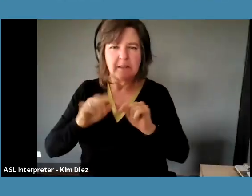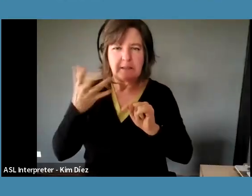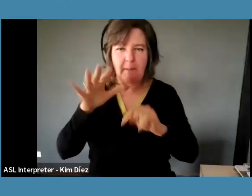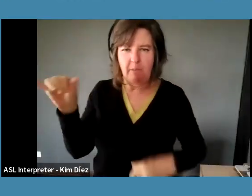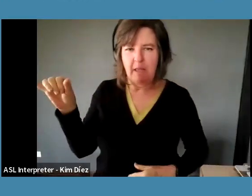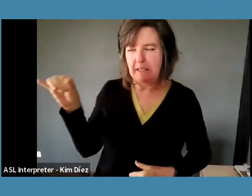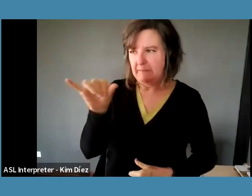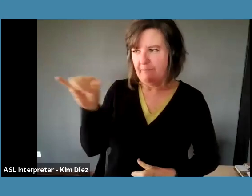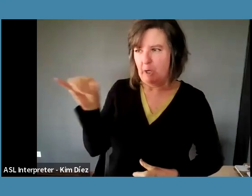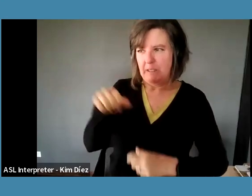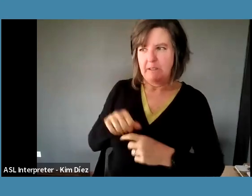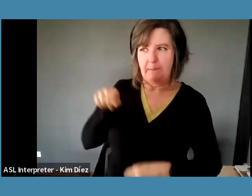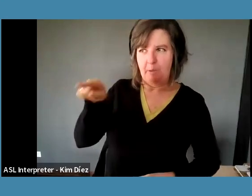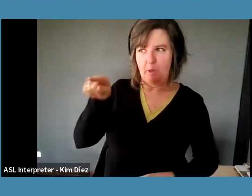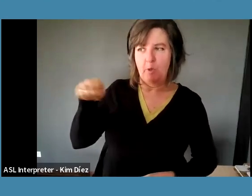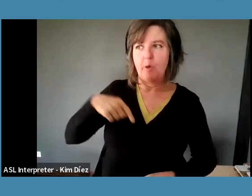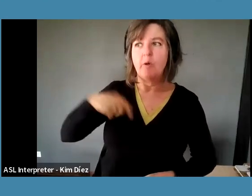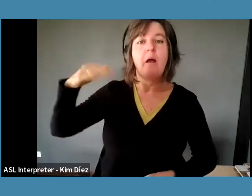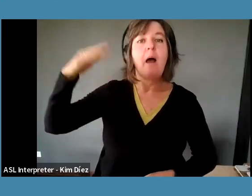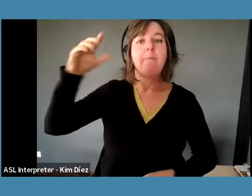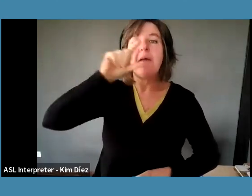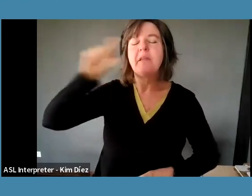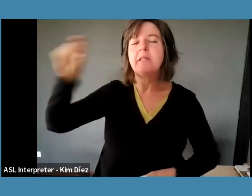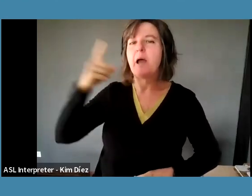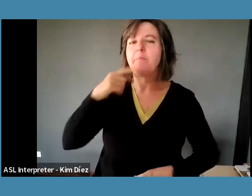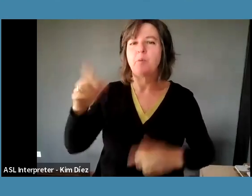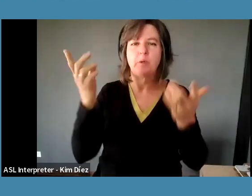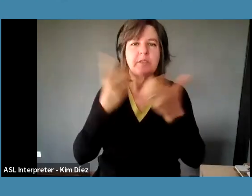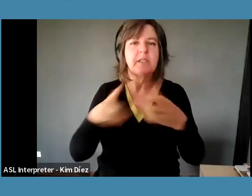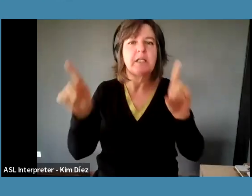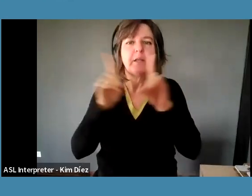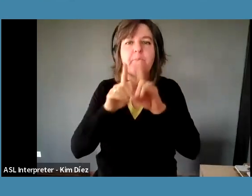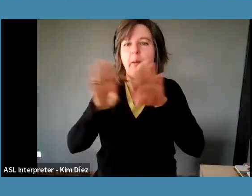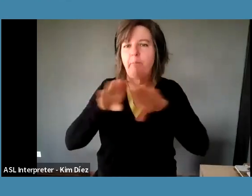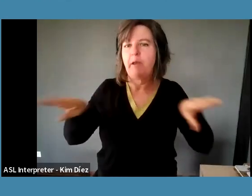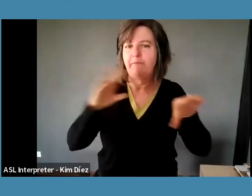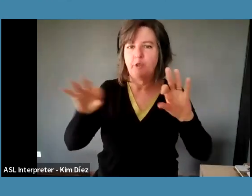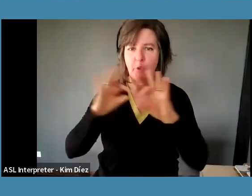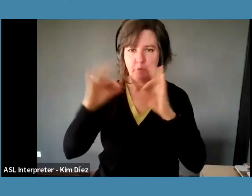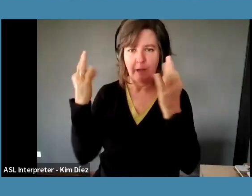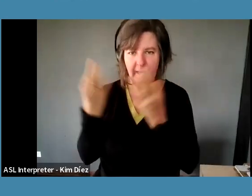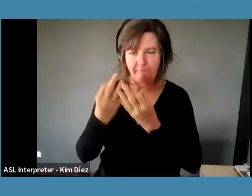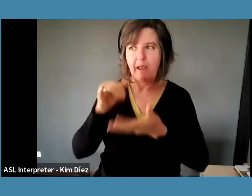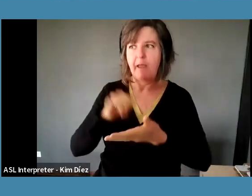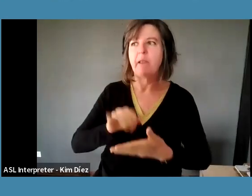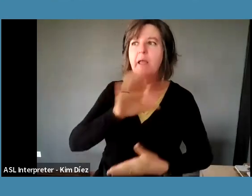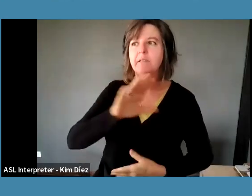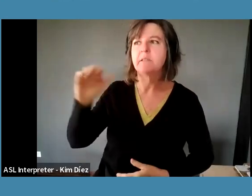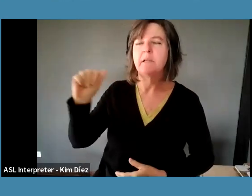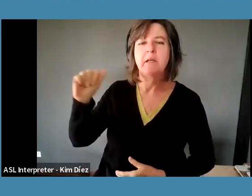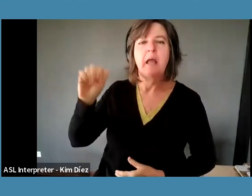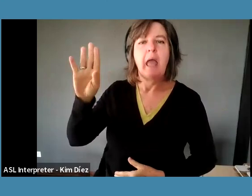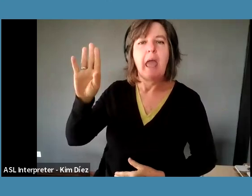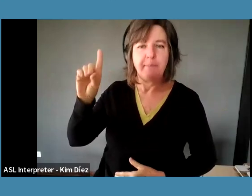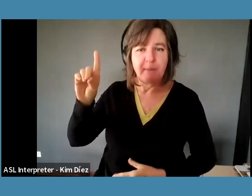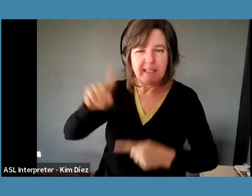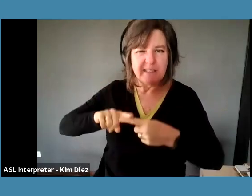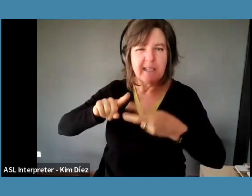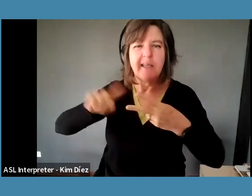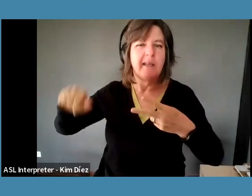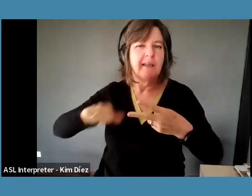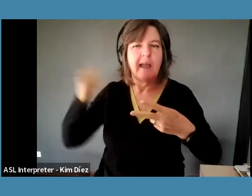In this one at the top, you'll see it's for Department of Children and Families. So that's going to be your APD hearings and other DCF